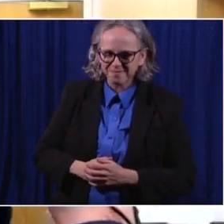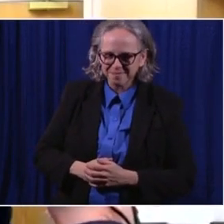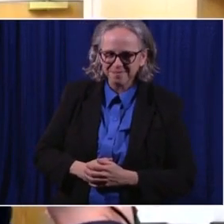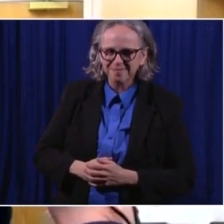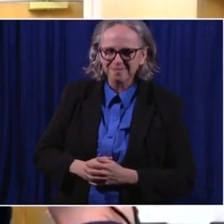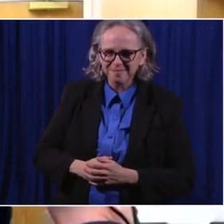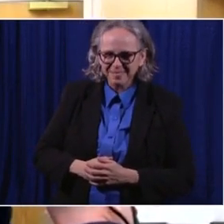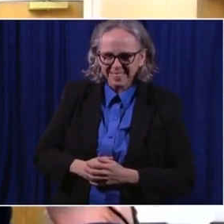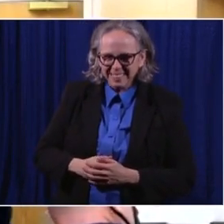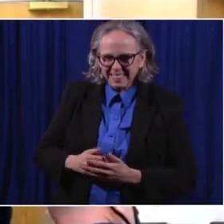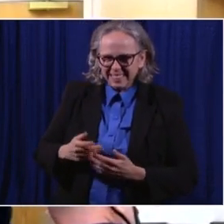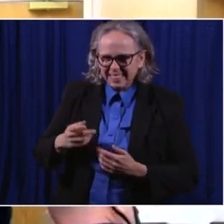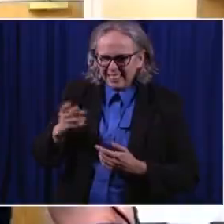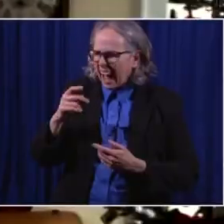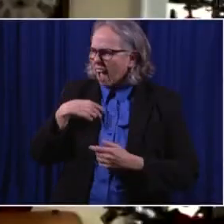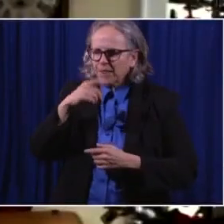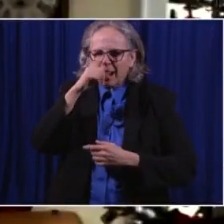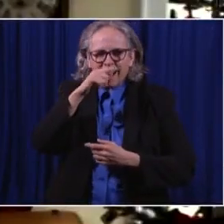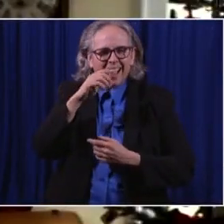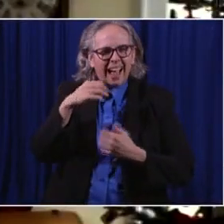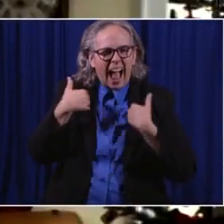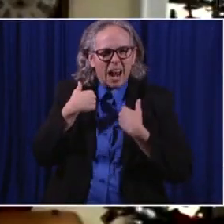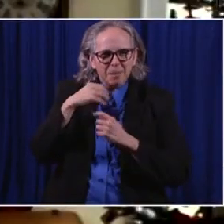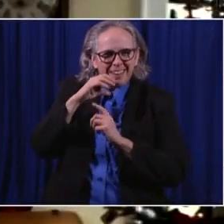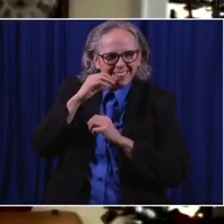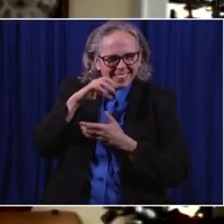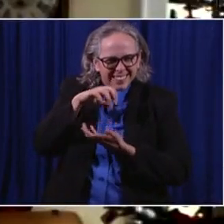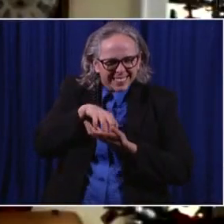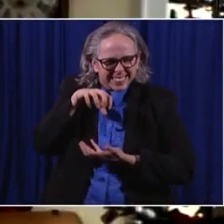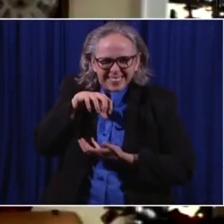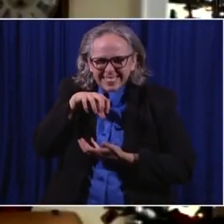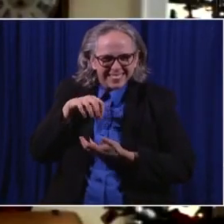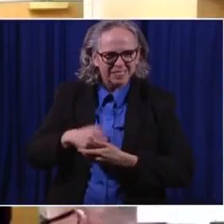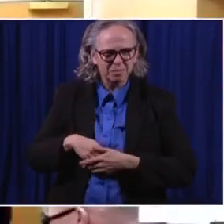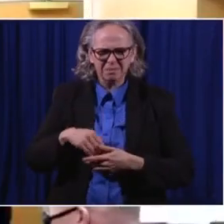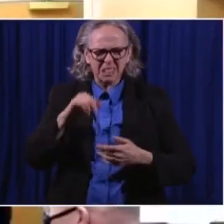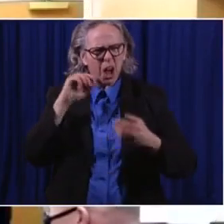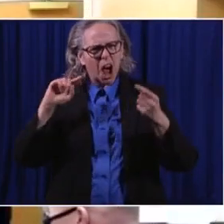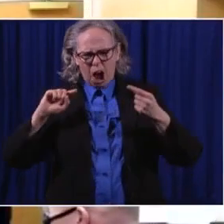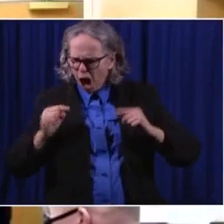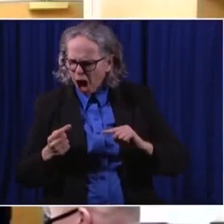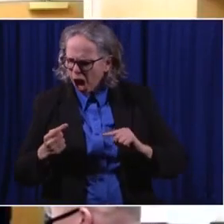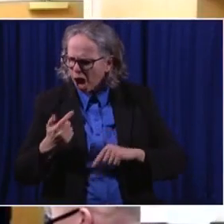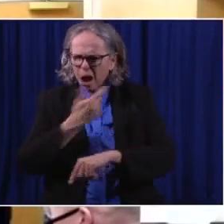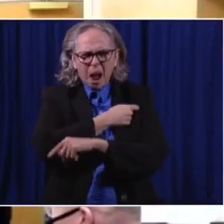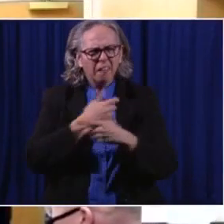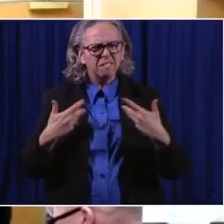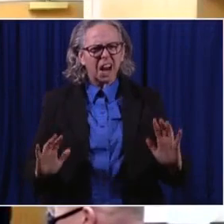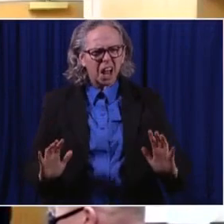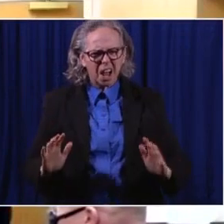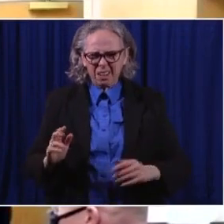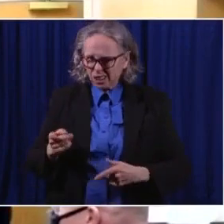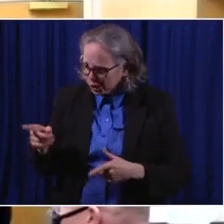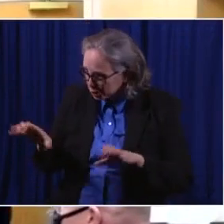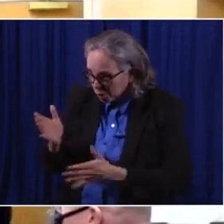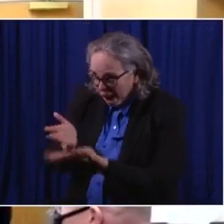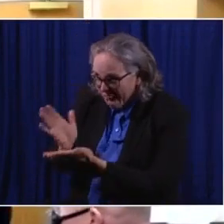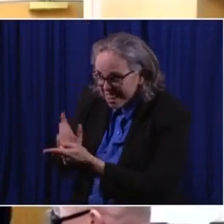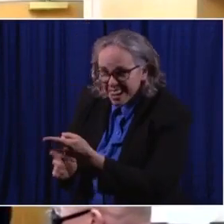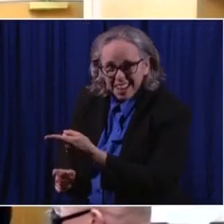That didn't hurt a bit. All right. Look like you're doing okay, doctor. Oh, I'm doing great. And can't wait to get the second dose. I